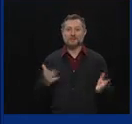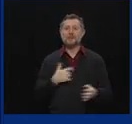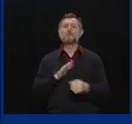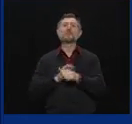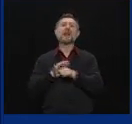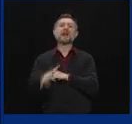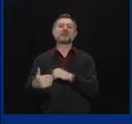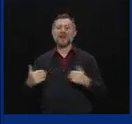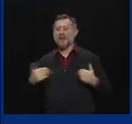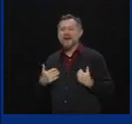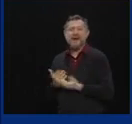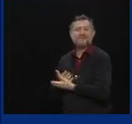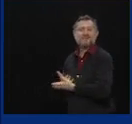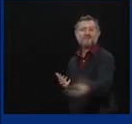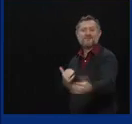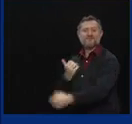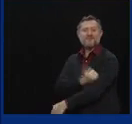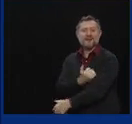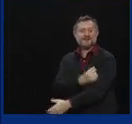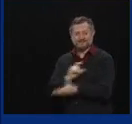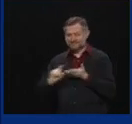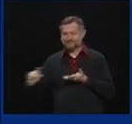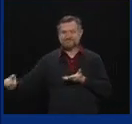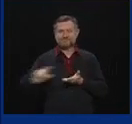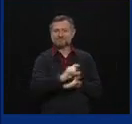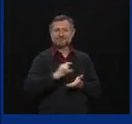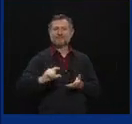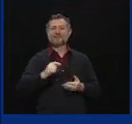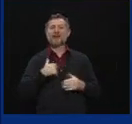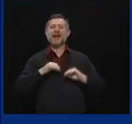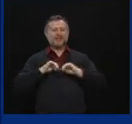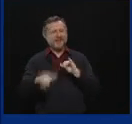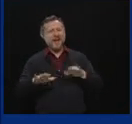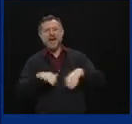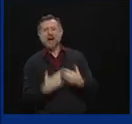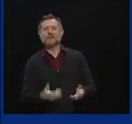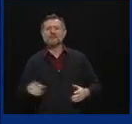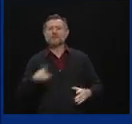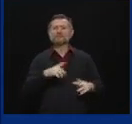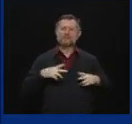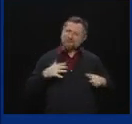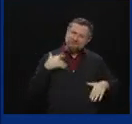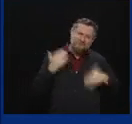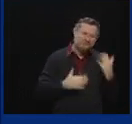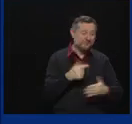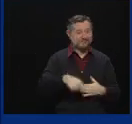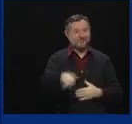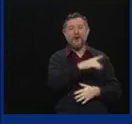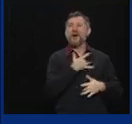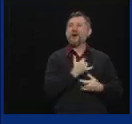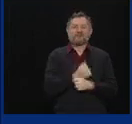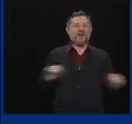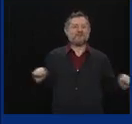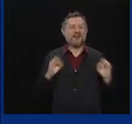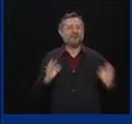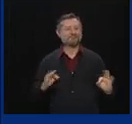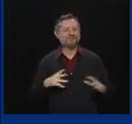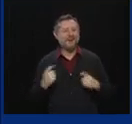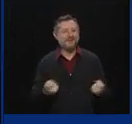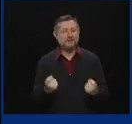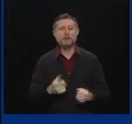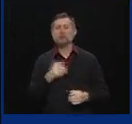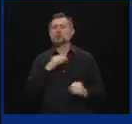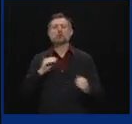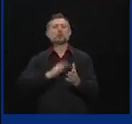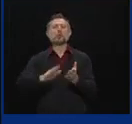We'll get this out. That's how we're going to get through these holidays safely. And there's no reason not to.